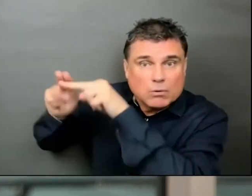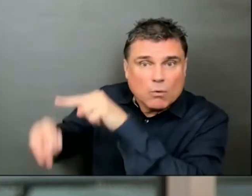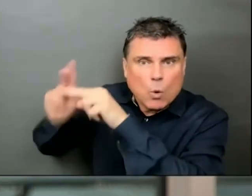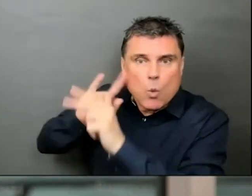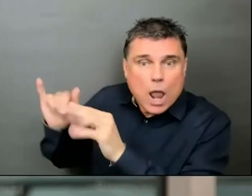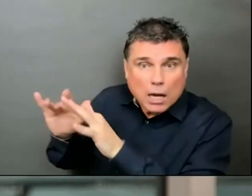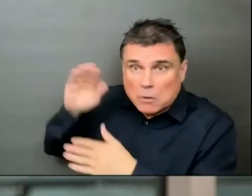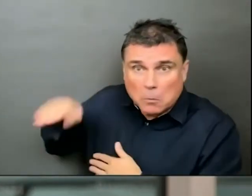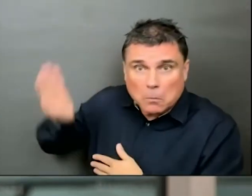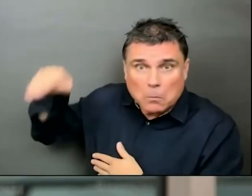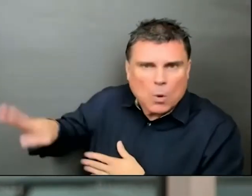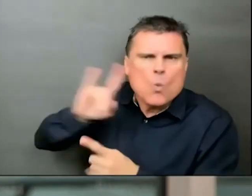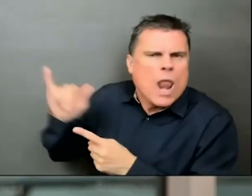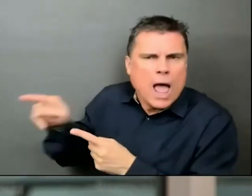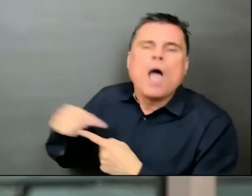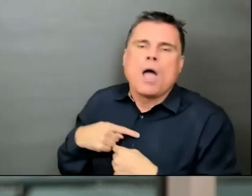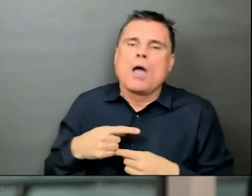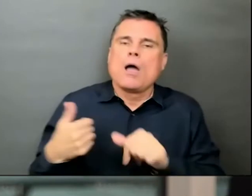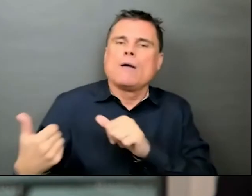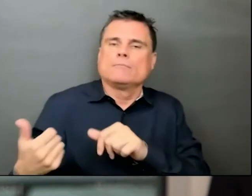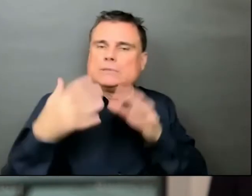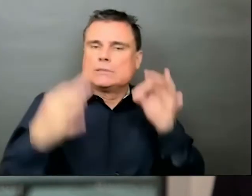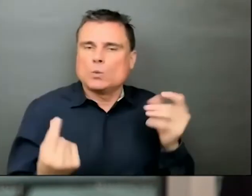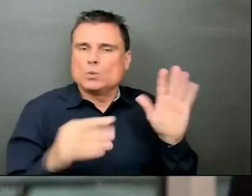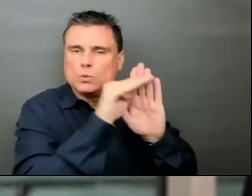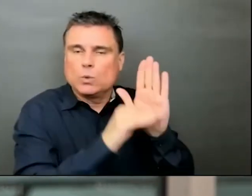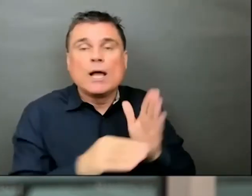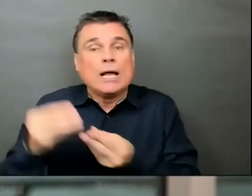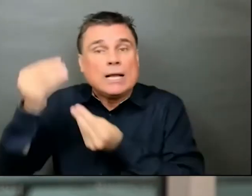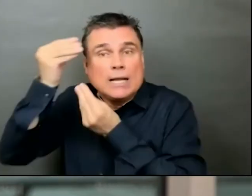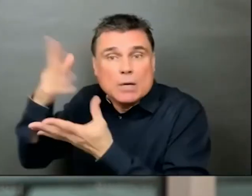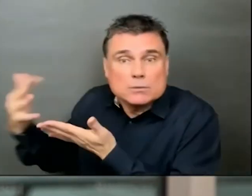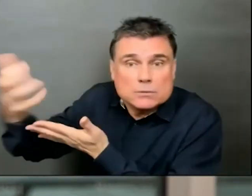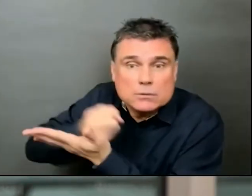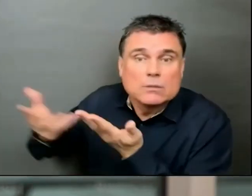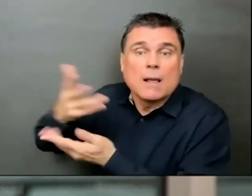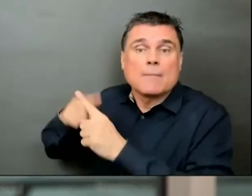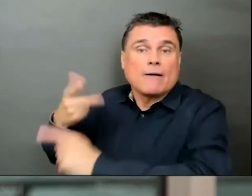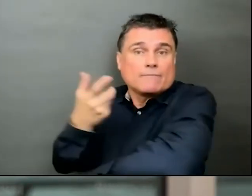information about transmission, and the progress of our vaccination